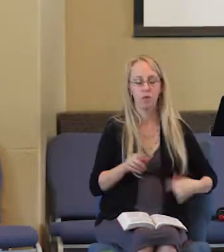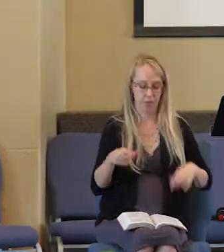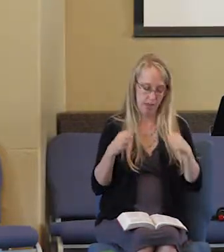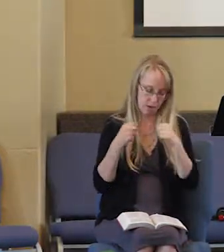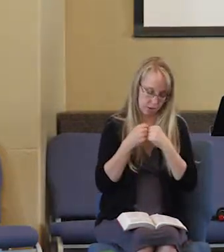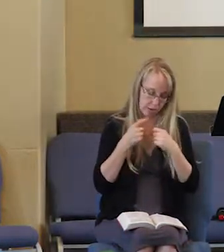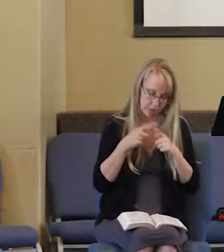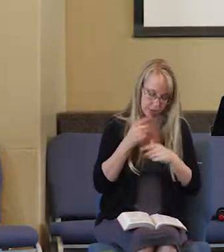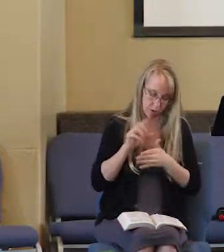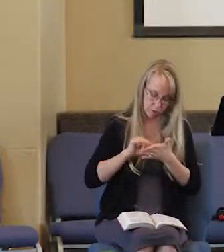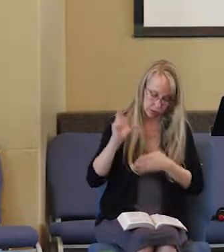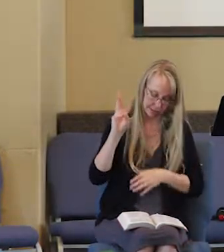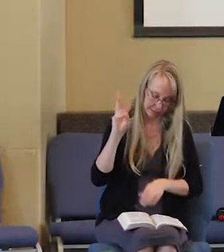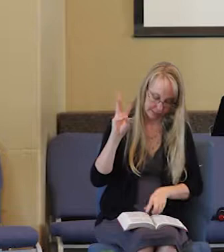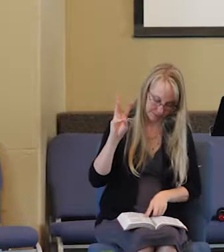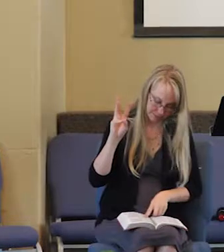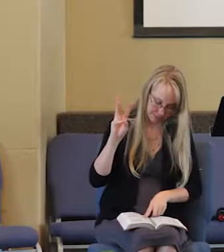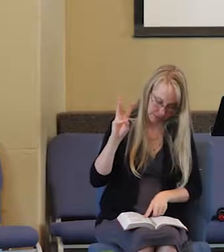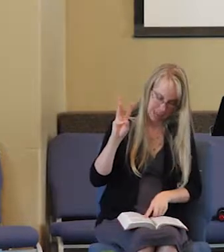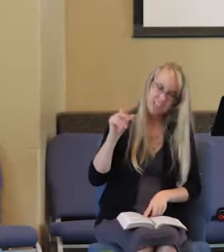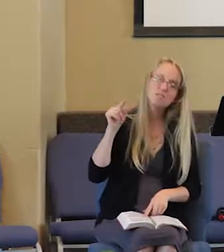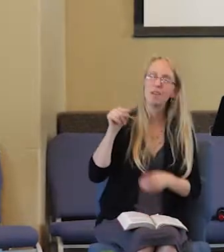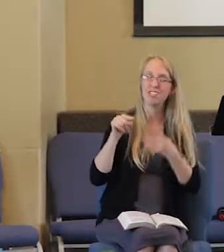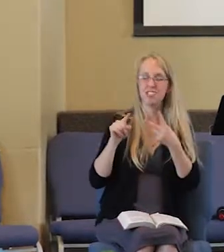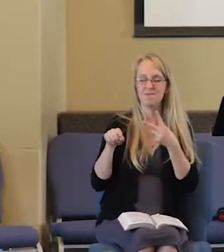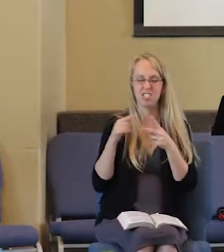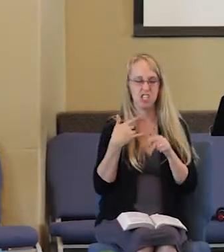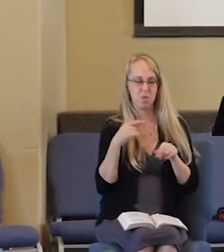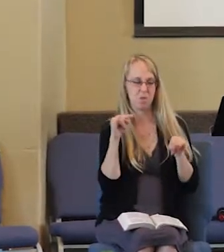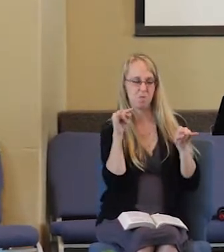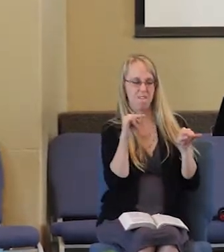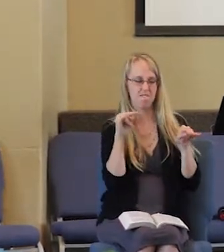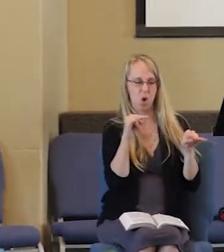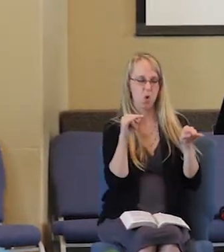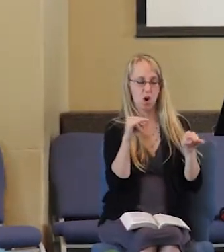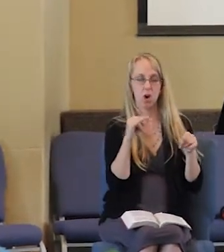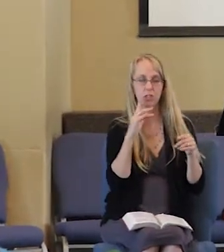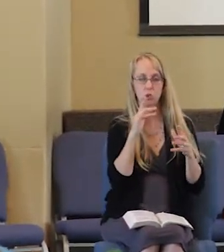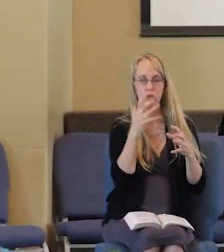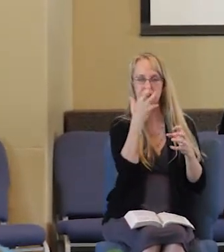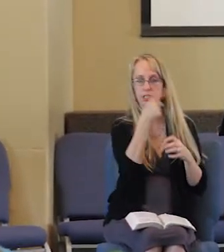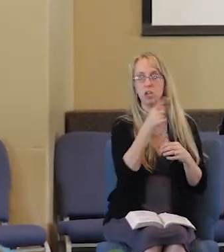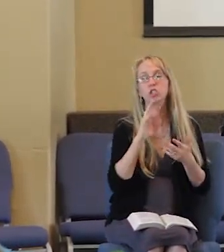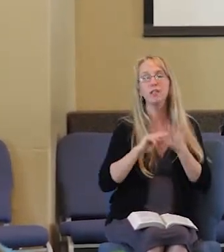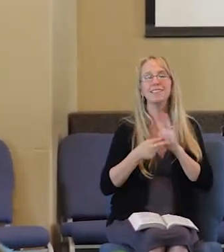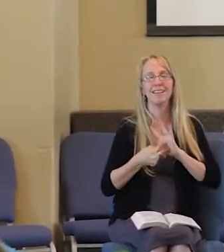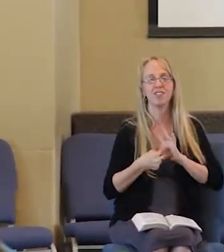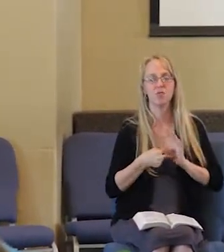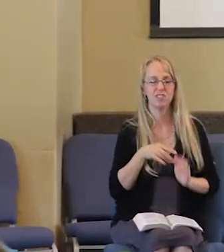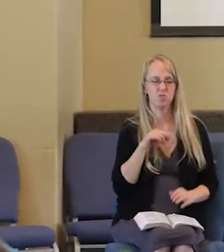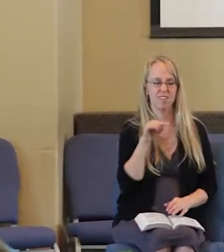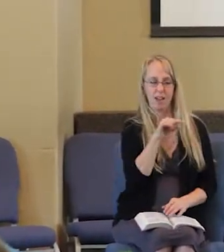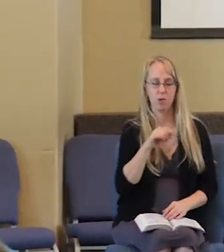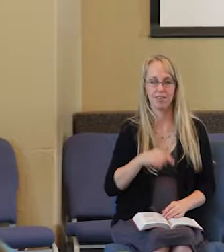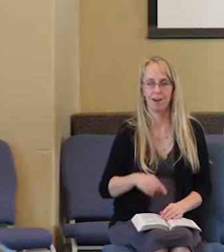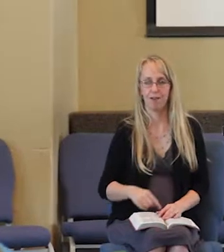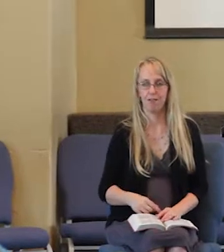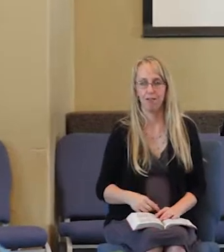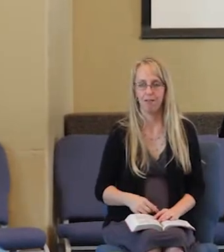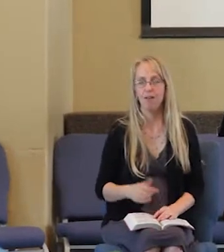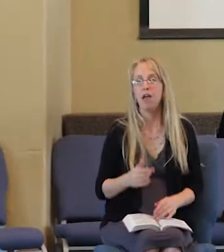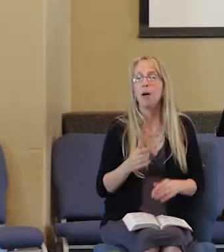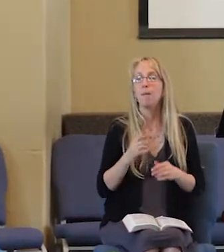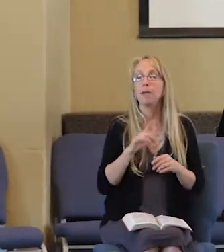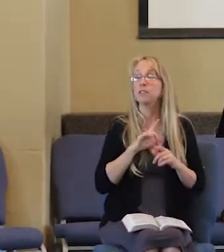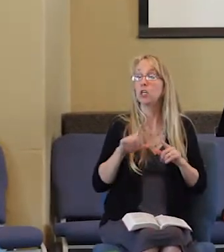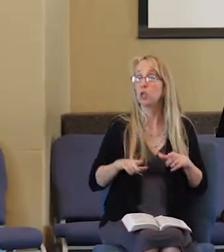6 says, her rival, however, would provoke her bitterly to irritate her. She did it intentionally, to irritate her because the